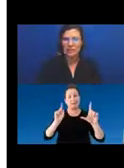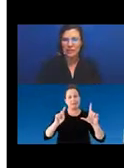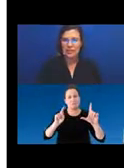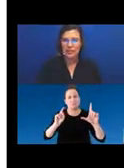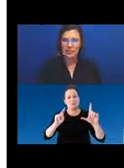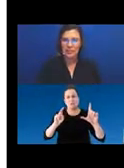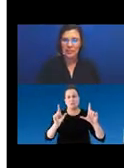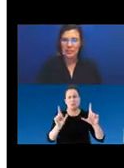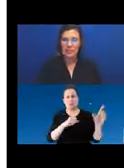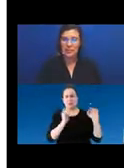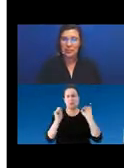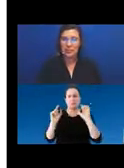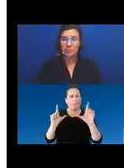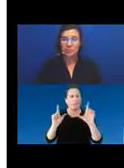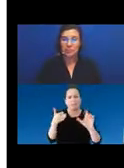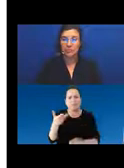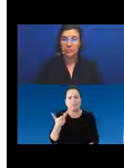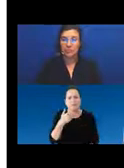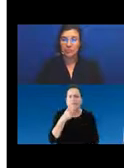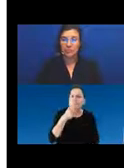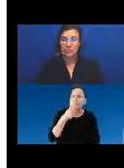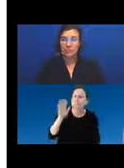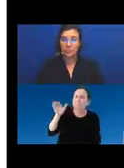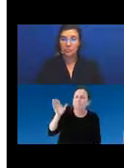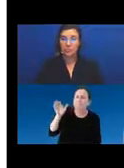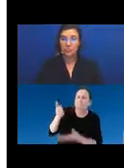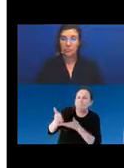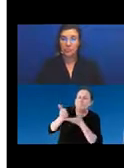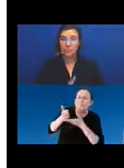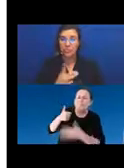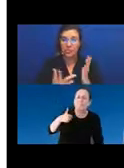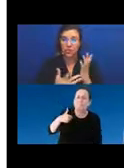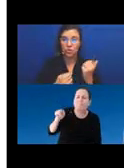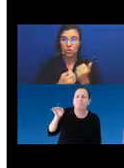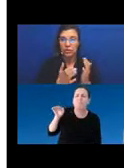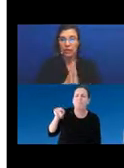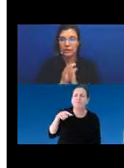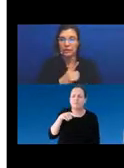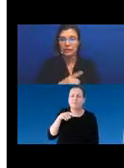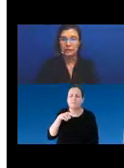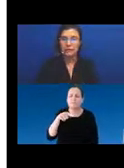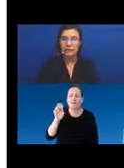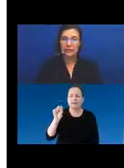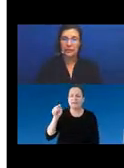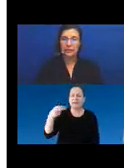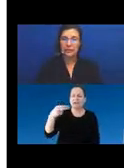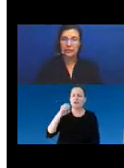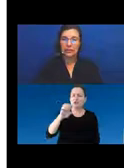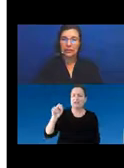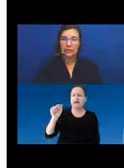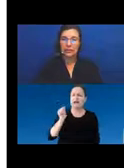So Sheena, can you help me, please? It's not moving to the next.